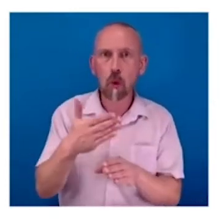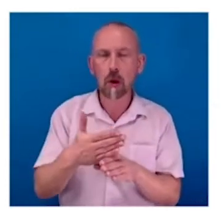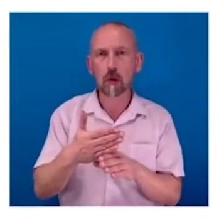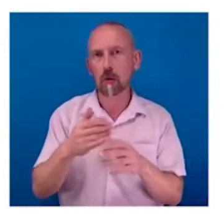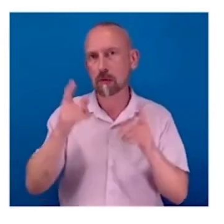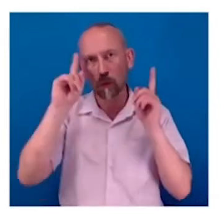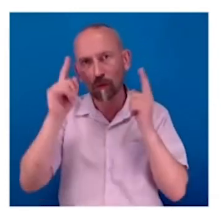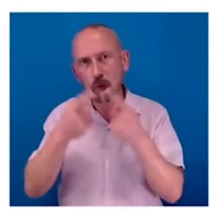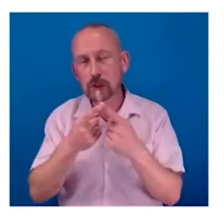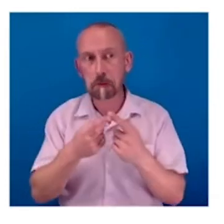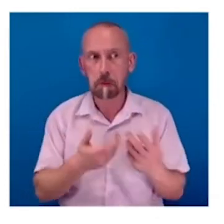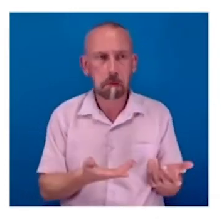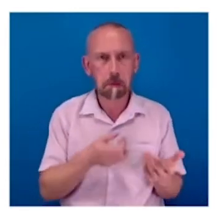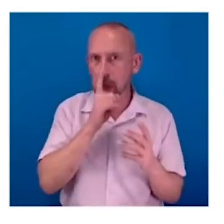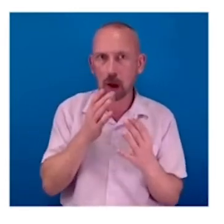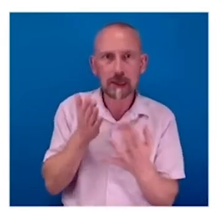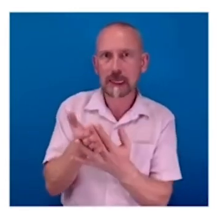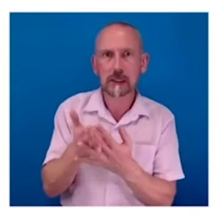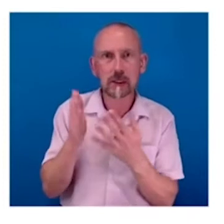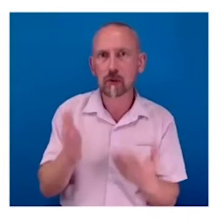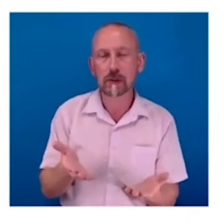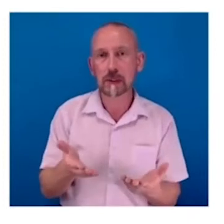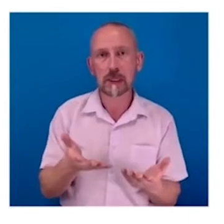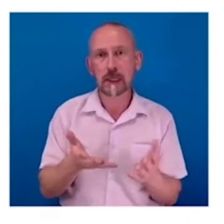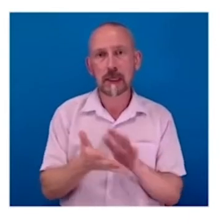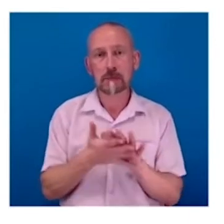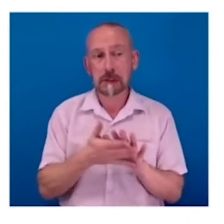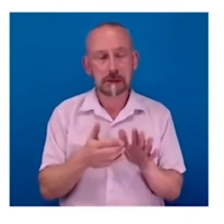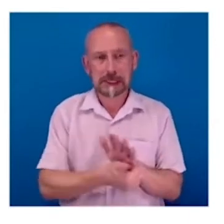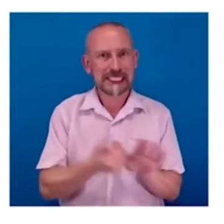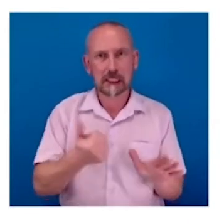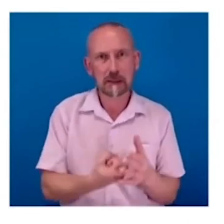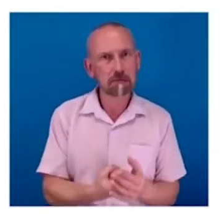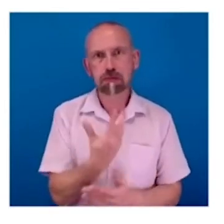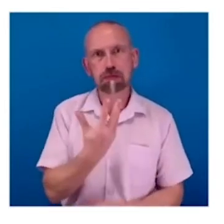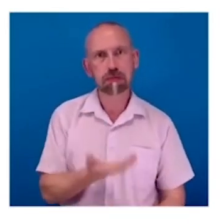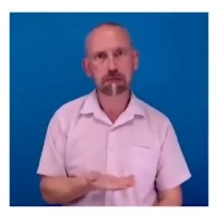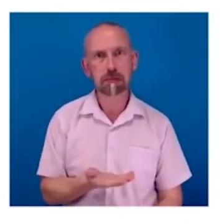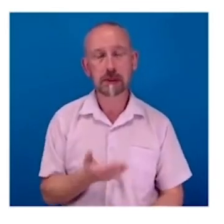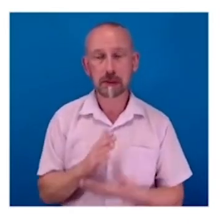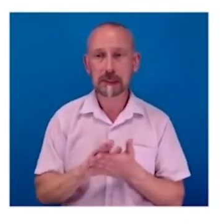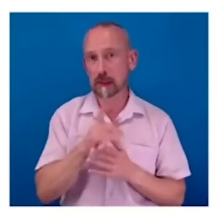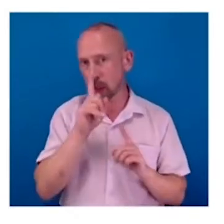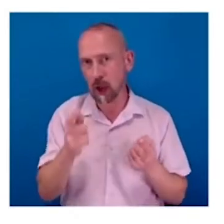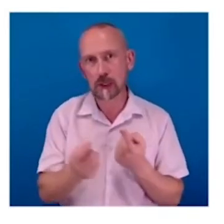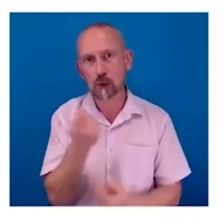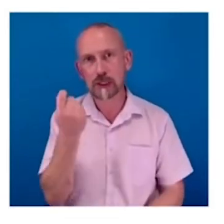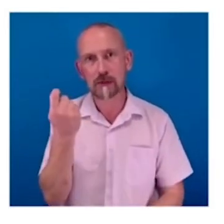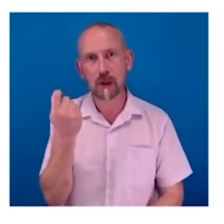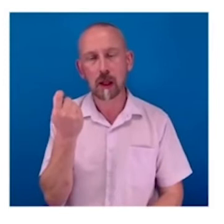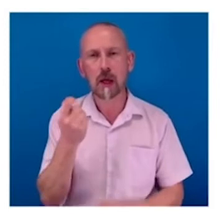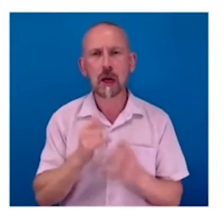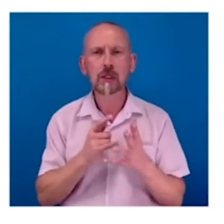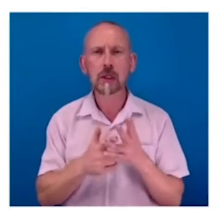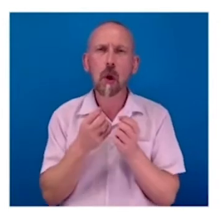and services, but they will not have the skills they need to be able to succeed. So what's happening is that a lot of donor agencies